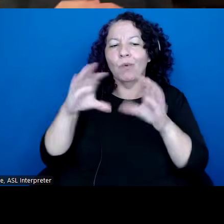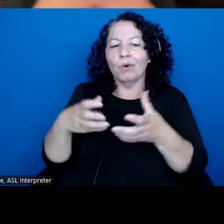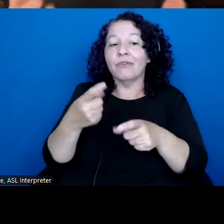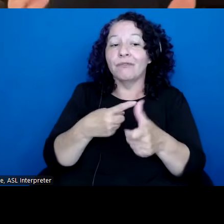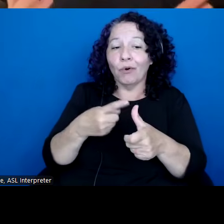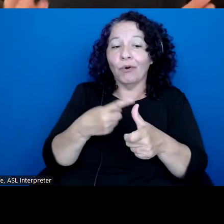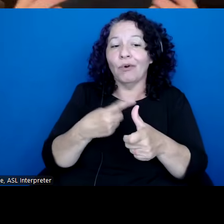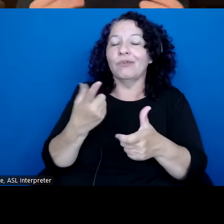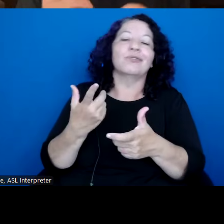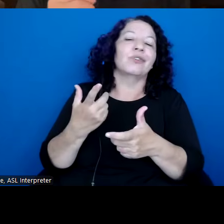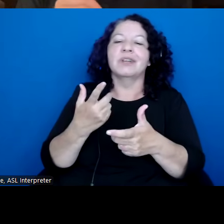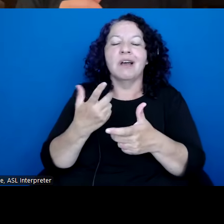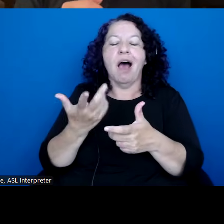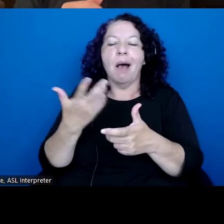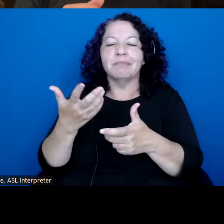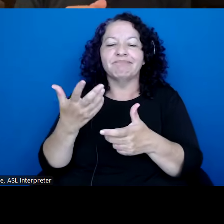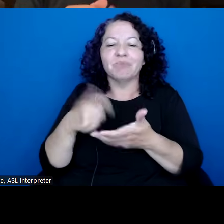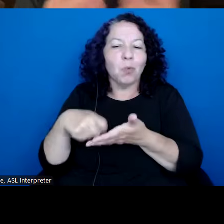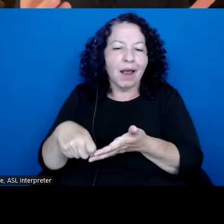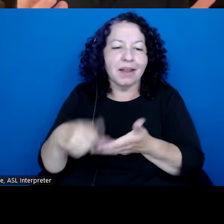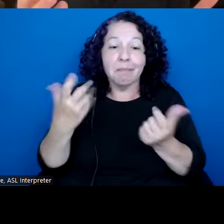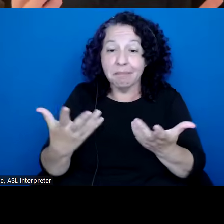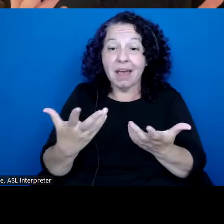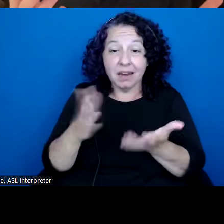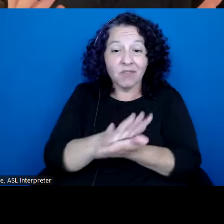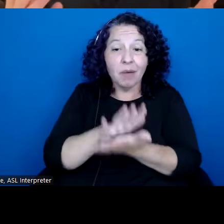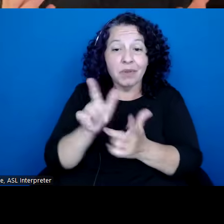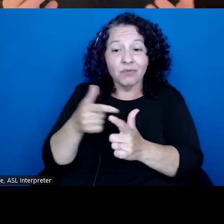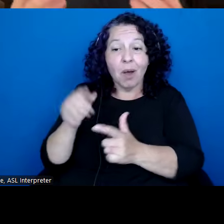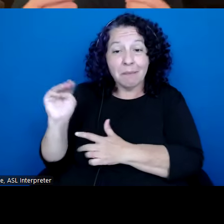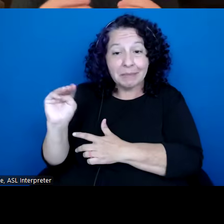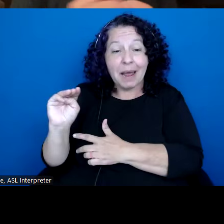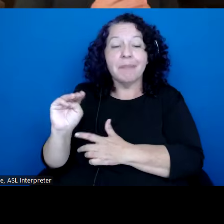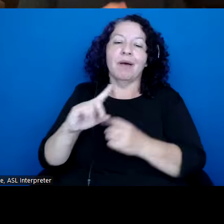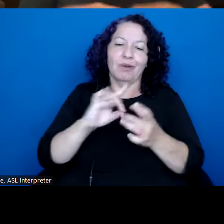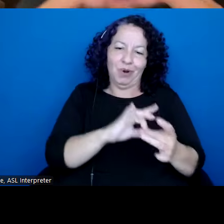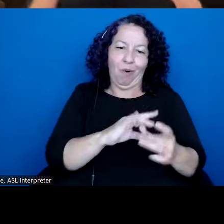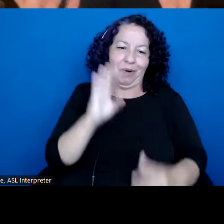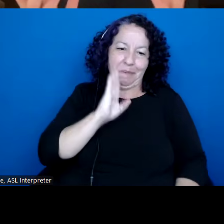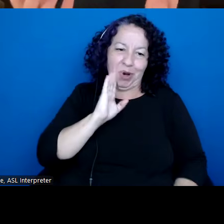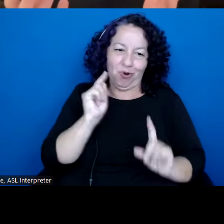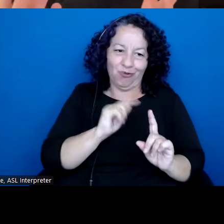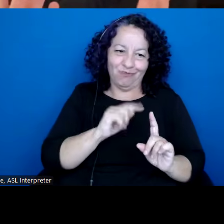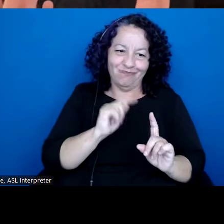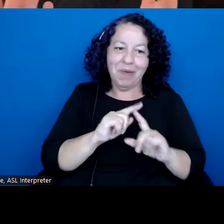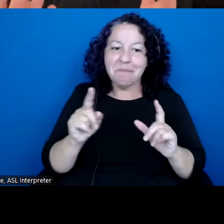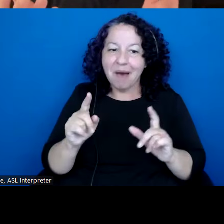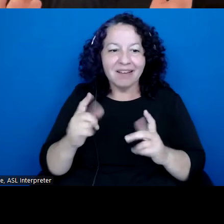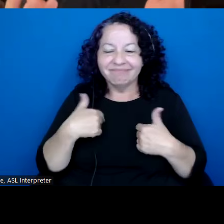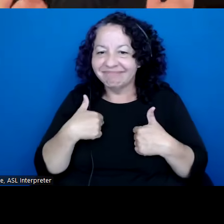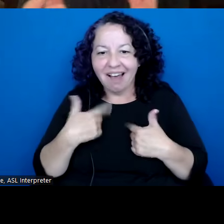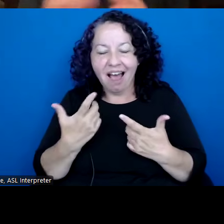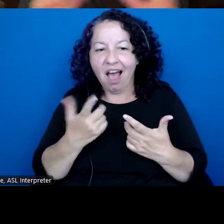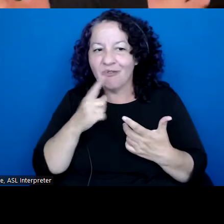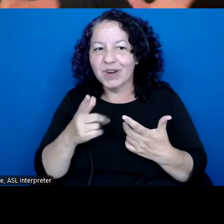fact, many of these earliest documents that we have from Mesopotamia are about beer. But I've constructed this kind of